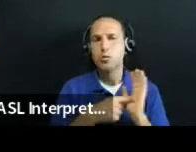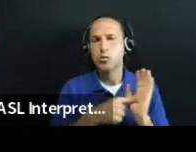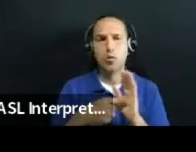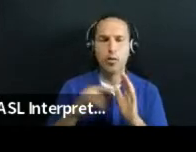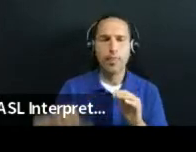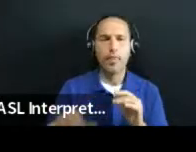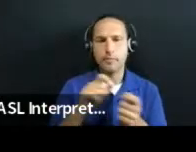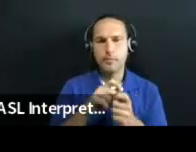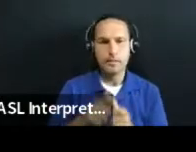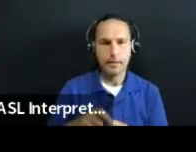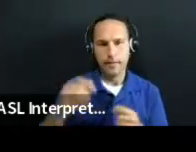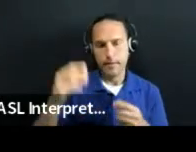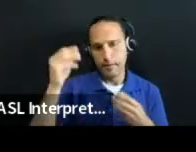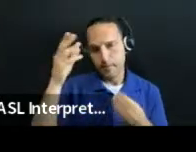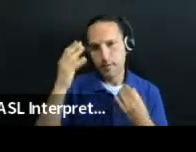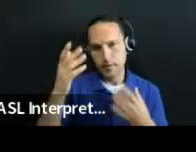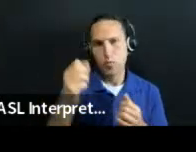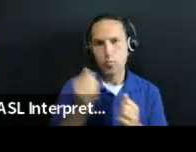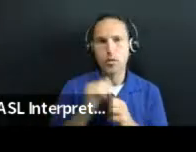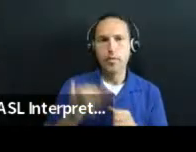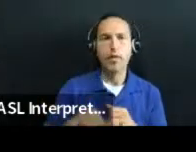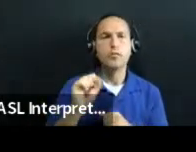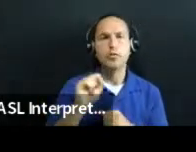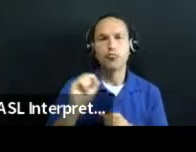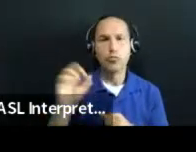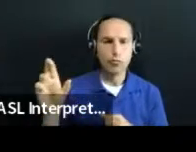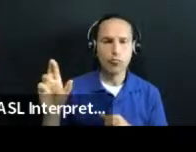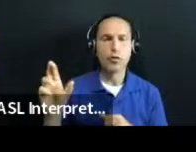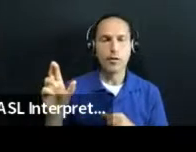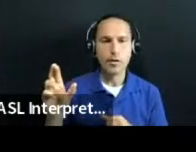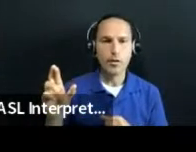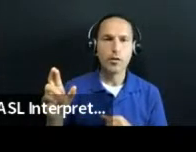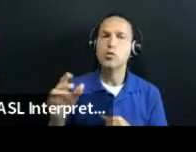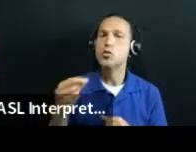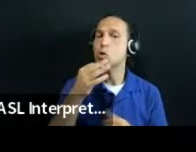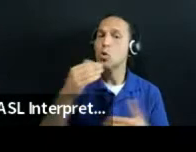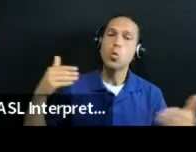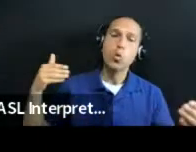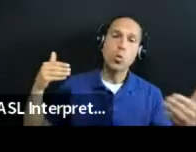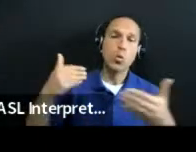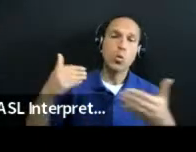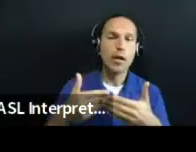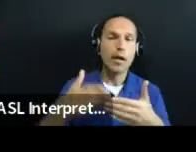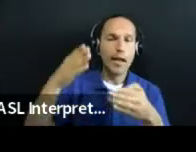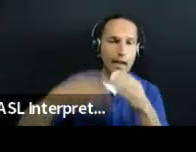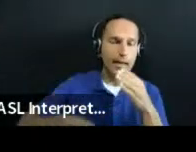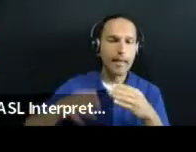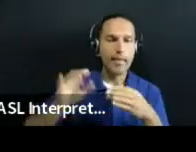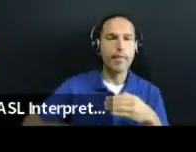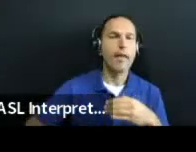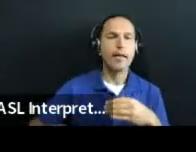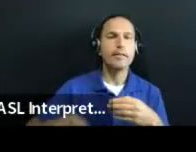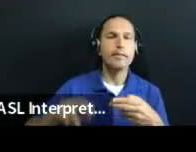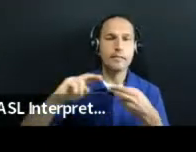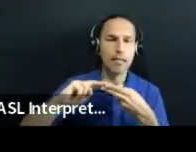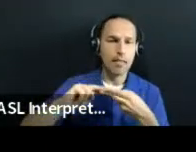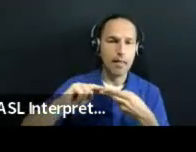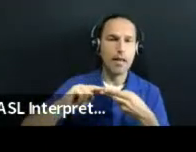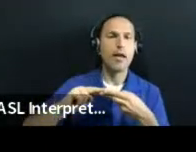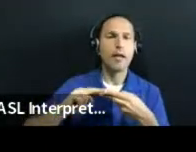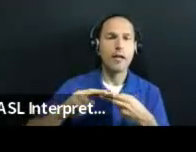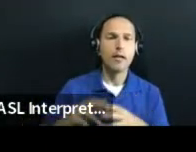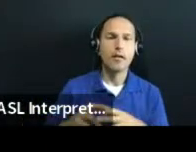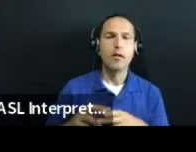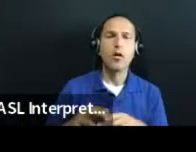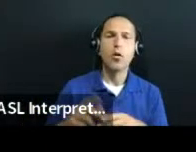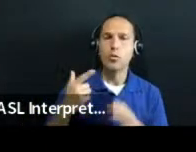data visualization for y'all with a screen reader soon. We're actually nearing the end of our slide deck, so we will get